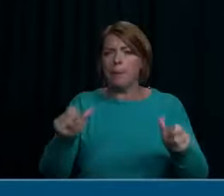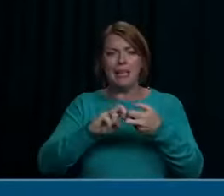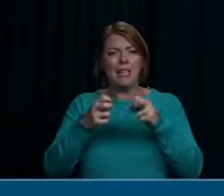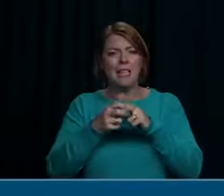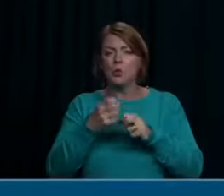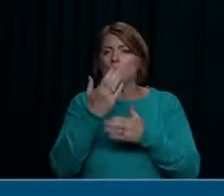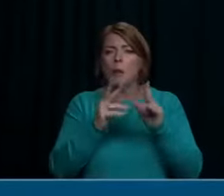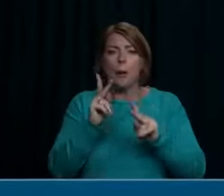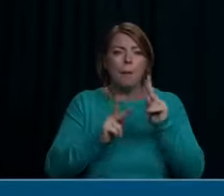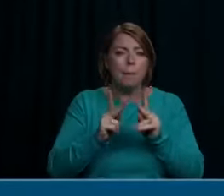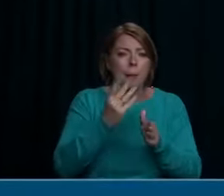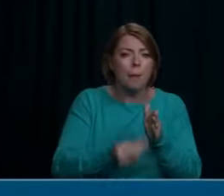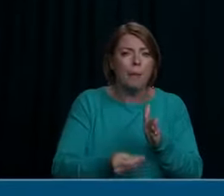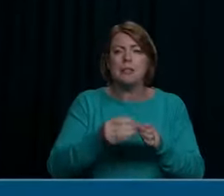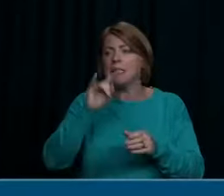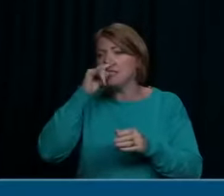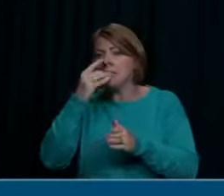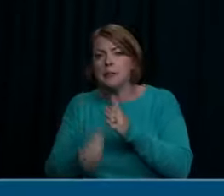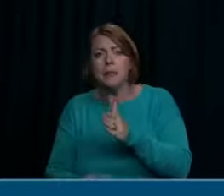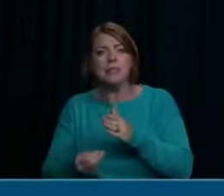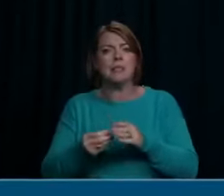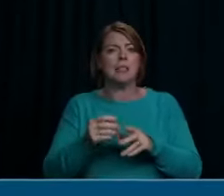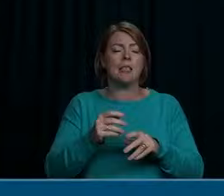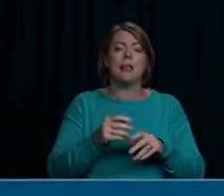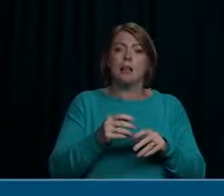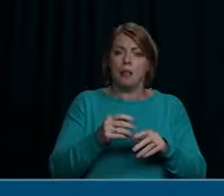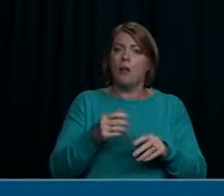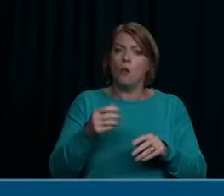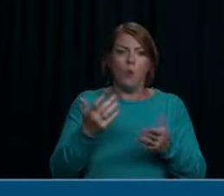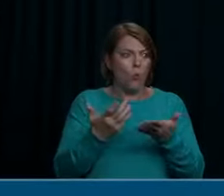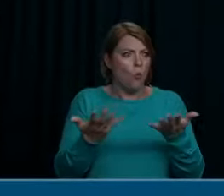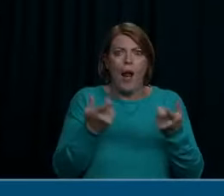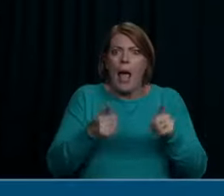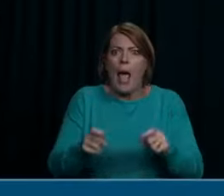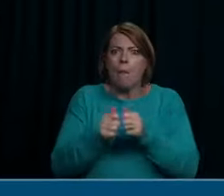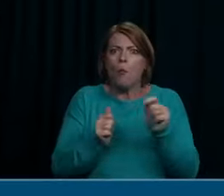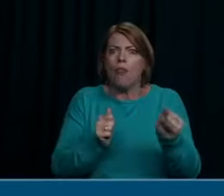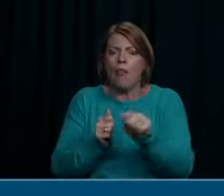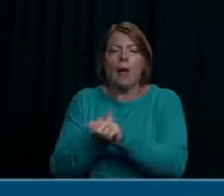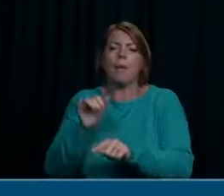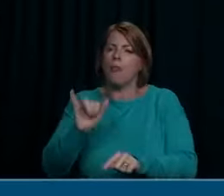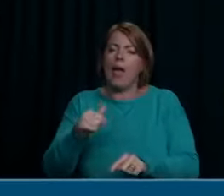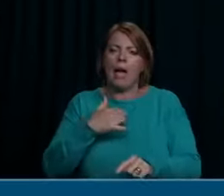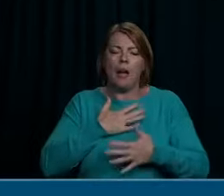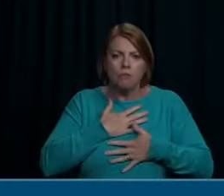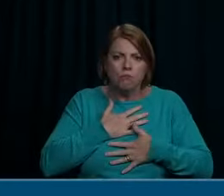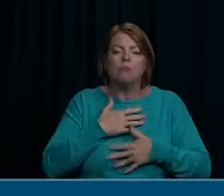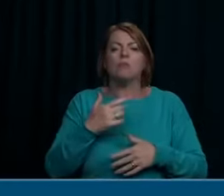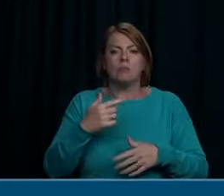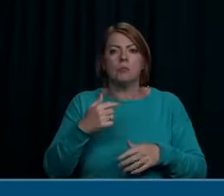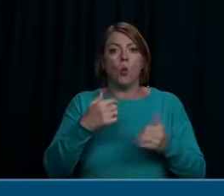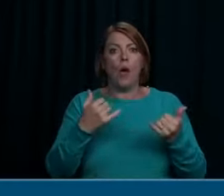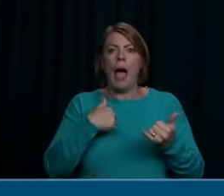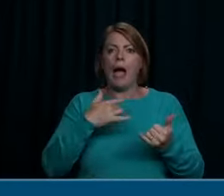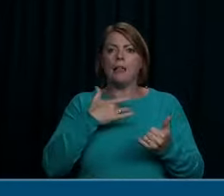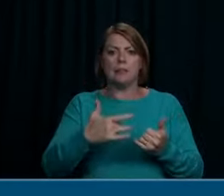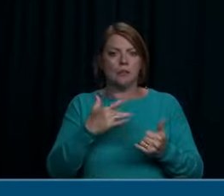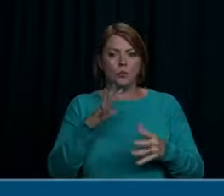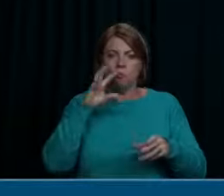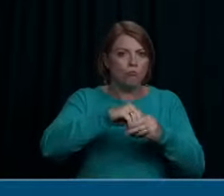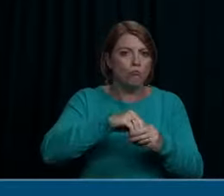we're missing people, what's happening to them? These are issues that I take very, very personal, and typically I'm out in front of it before it's